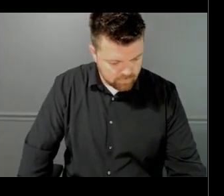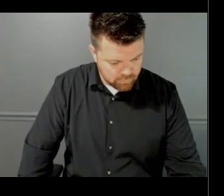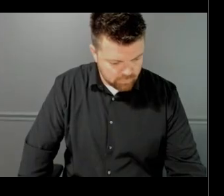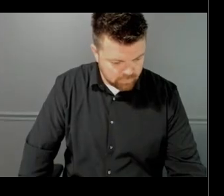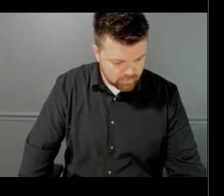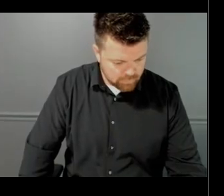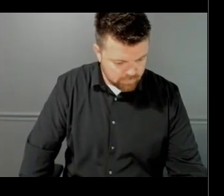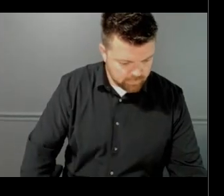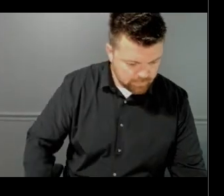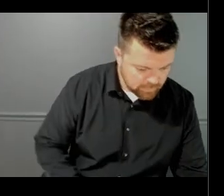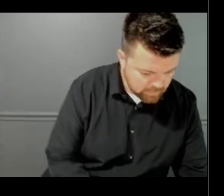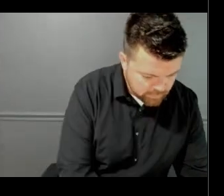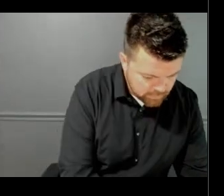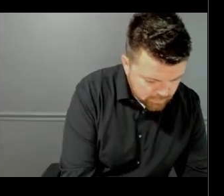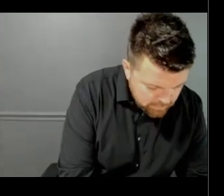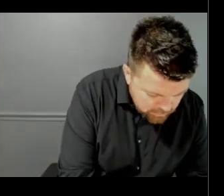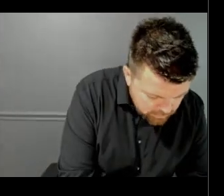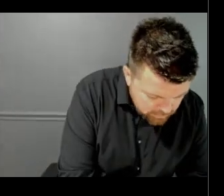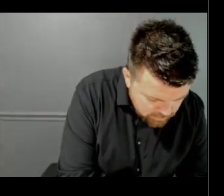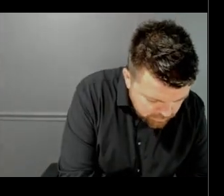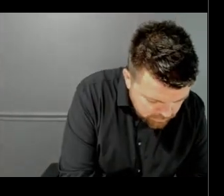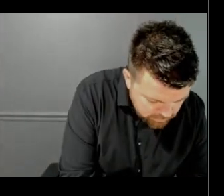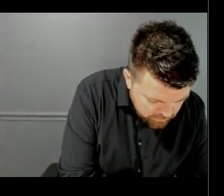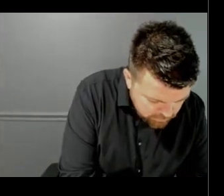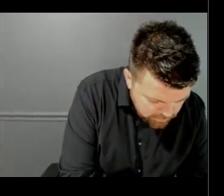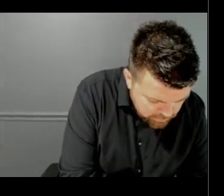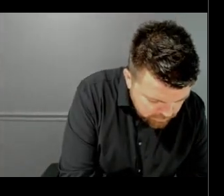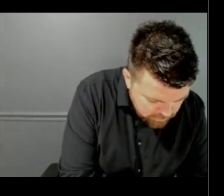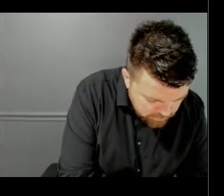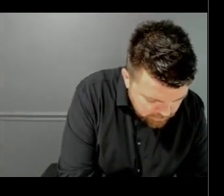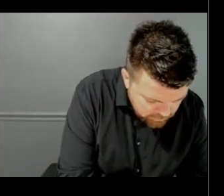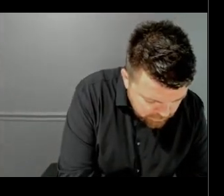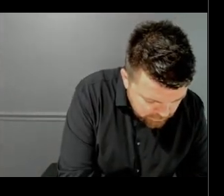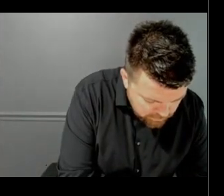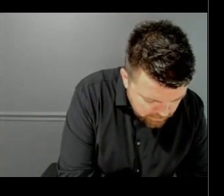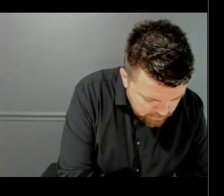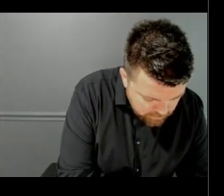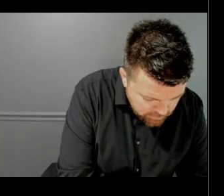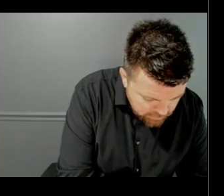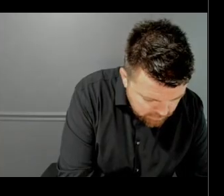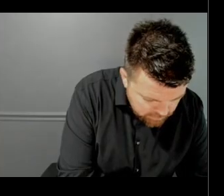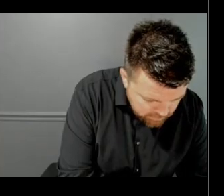First option is true, second option is false.